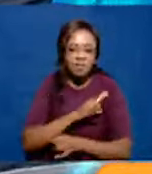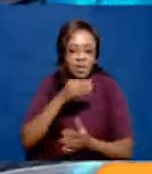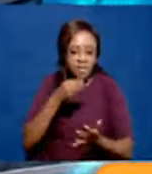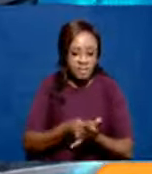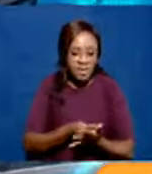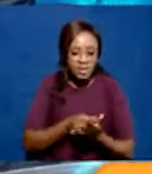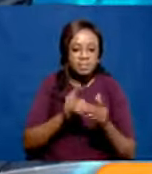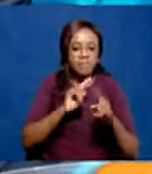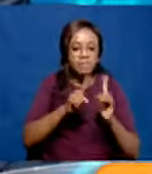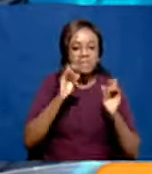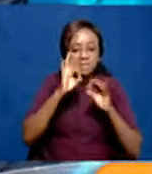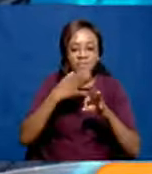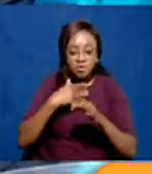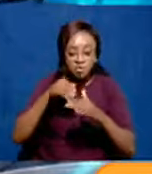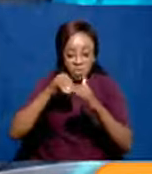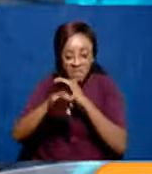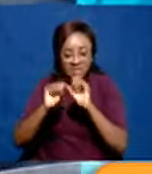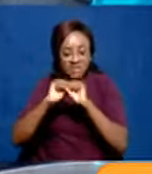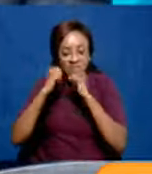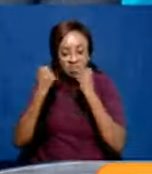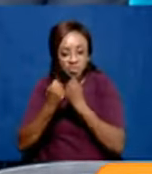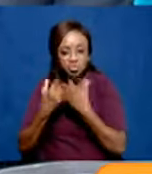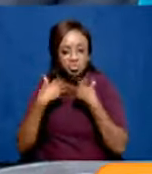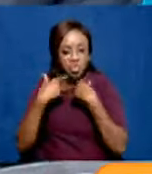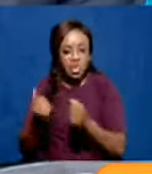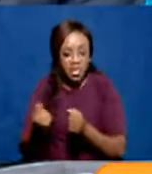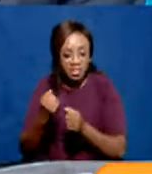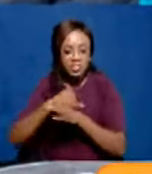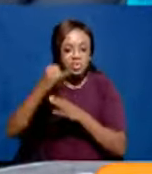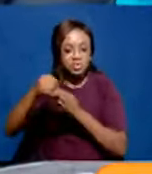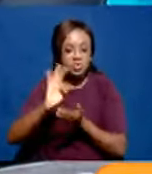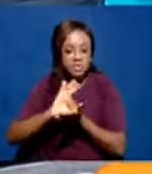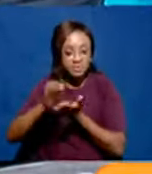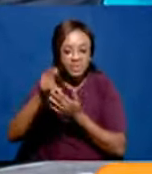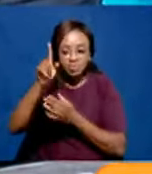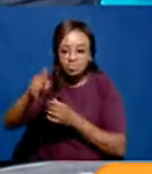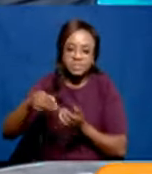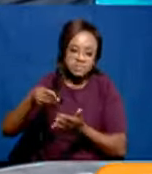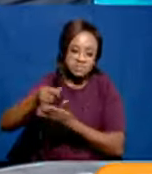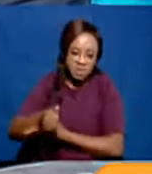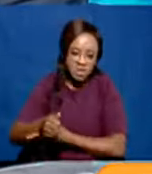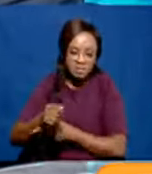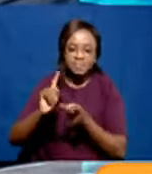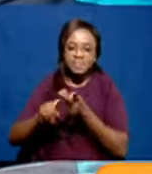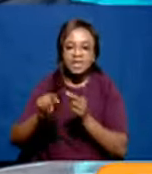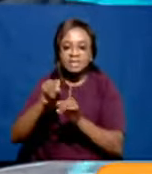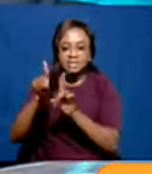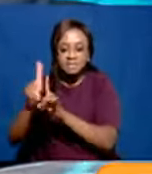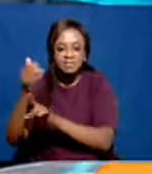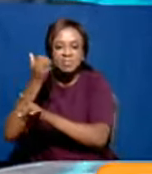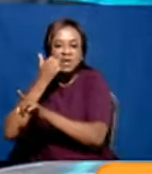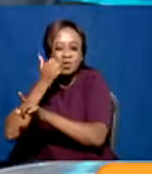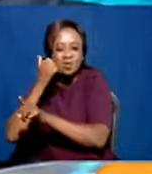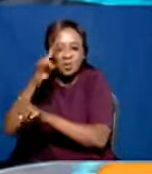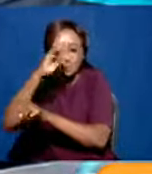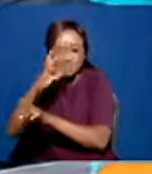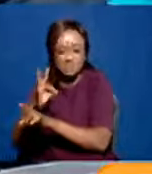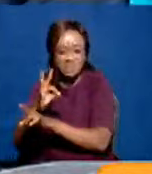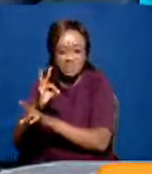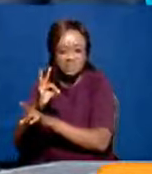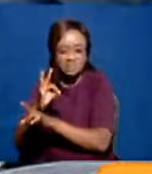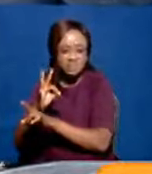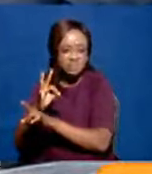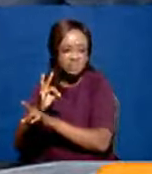the social health insurance fund, you need to be a paid up member. And the same with the chronic and critical illness fund. Registration is